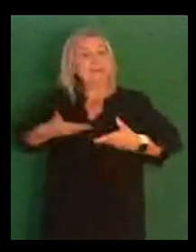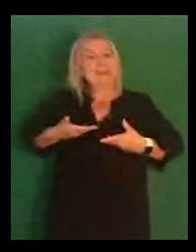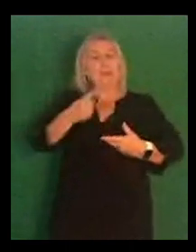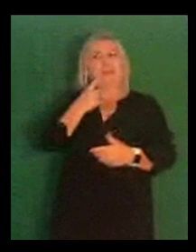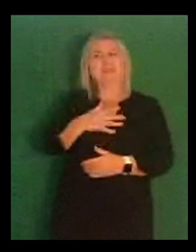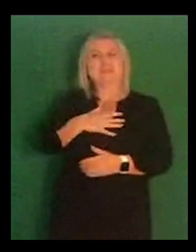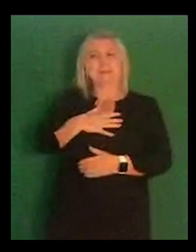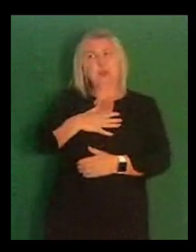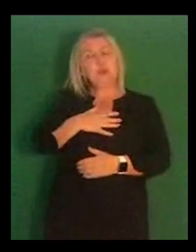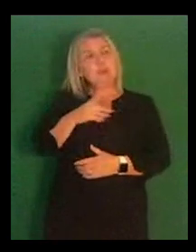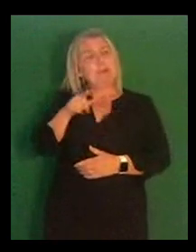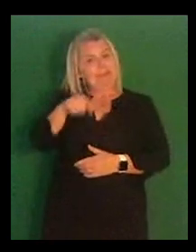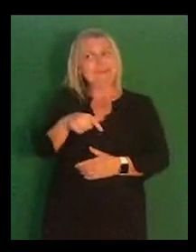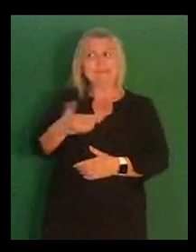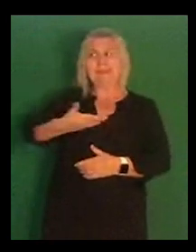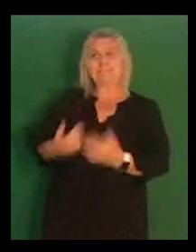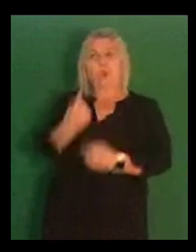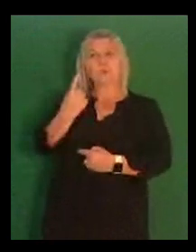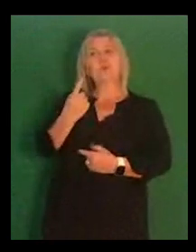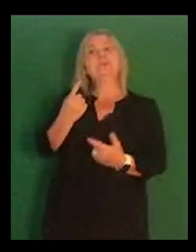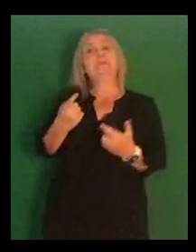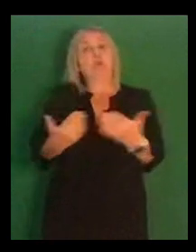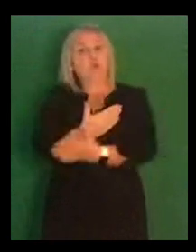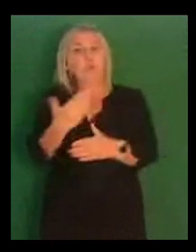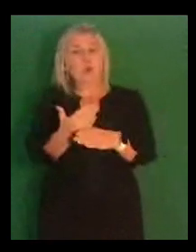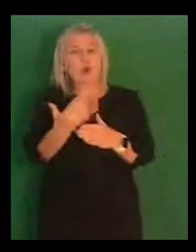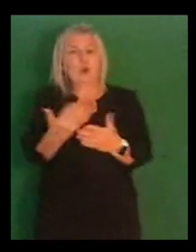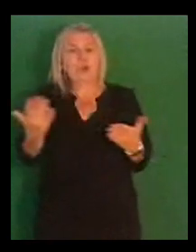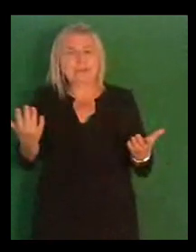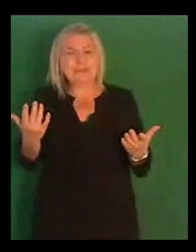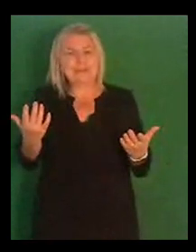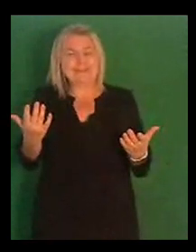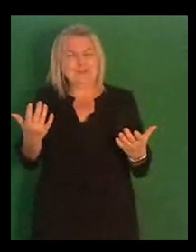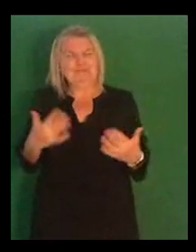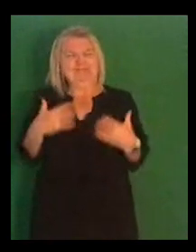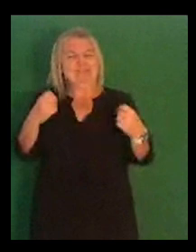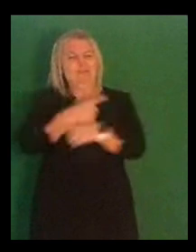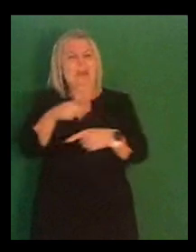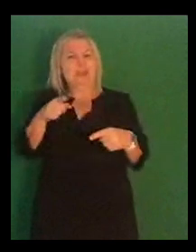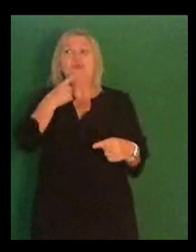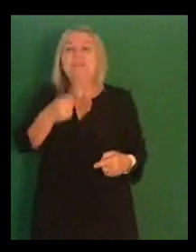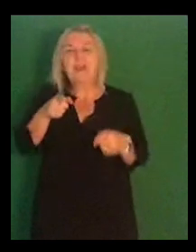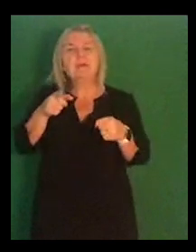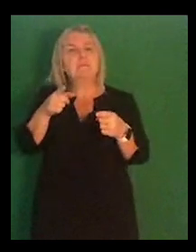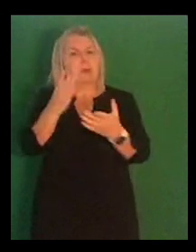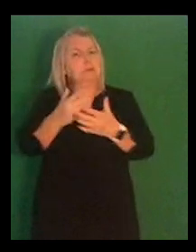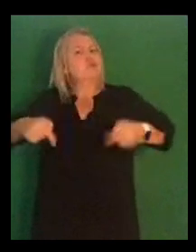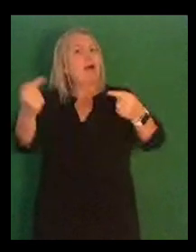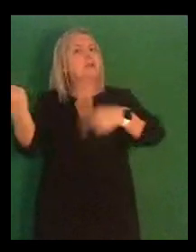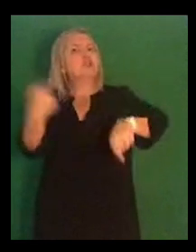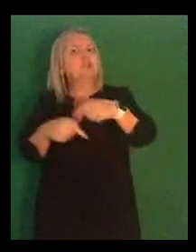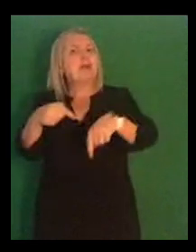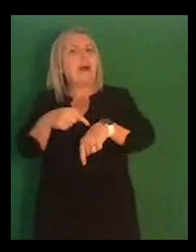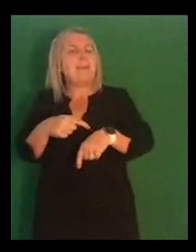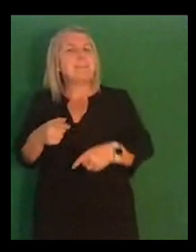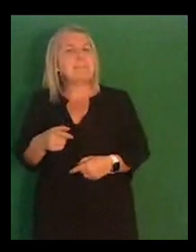as an opportunity. But in fact, creative people will find the opportunity and challenge. But we'll maybe come back to that, and I don't want to leave